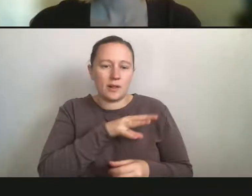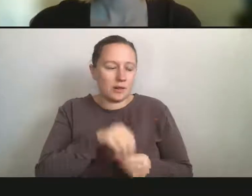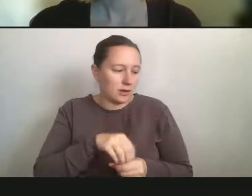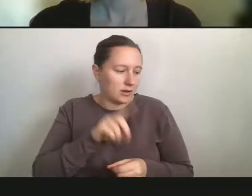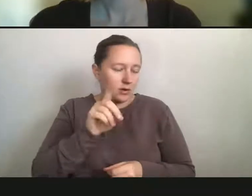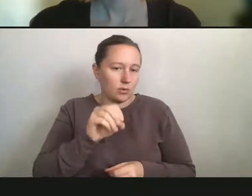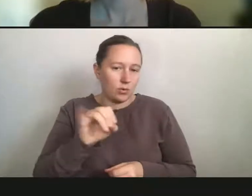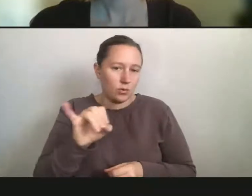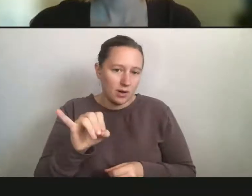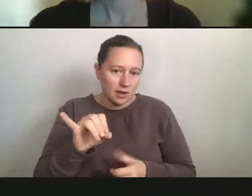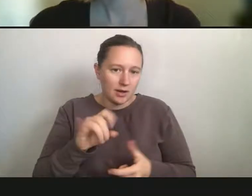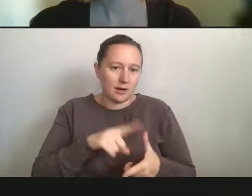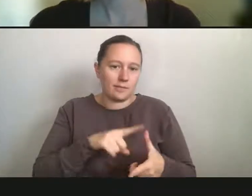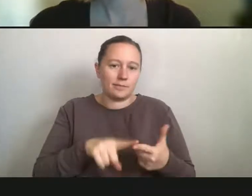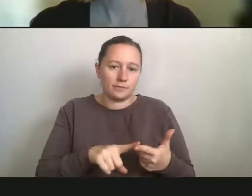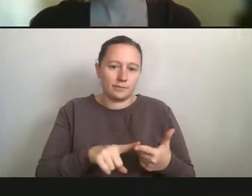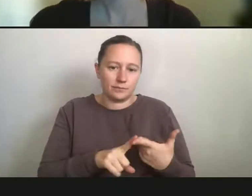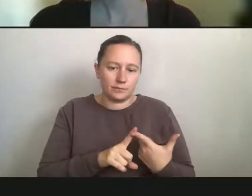DOIs,